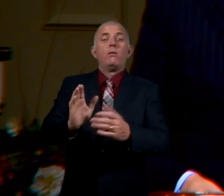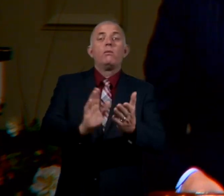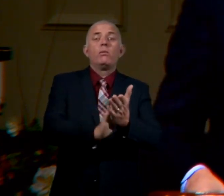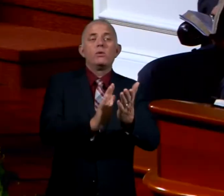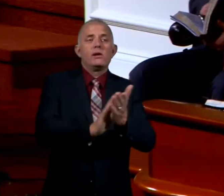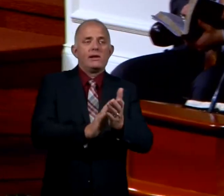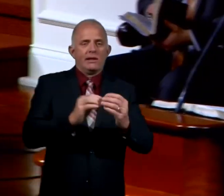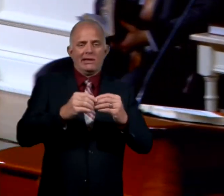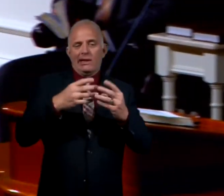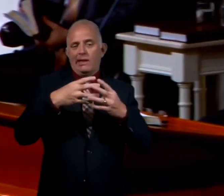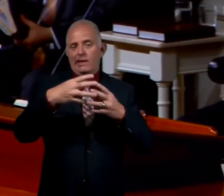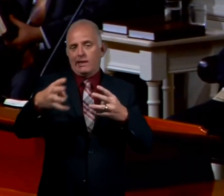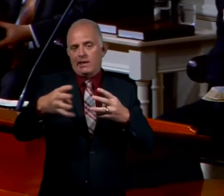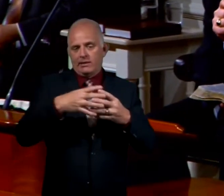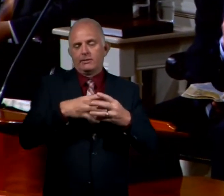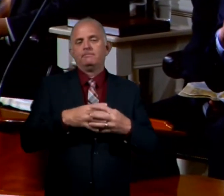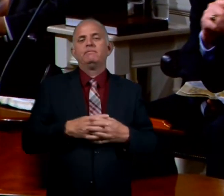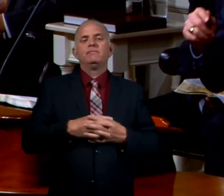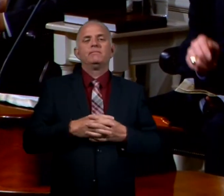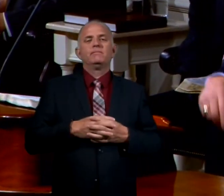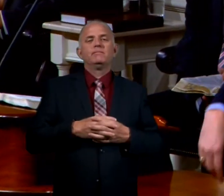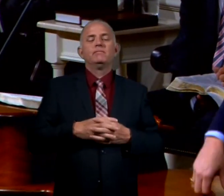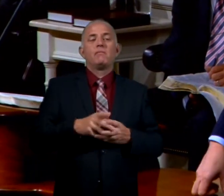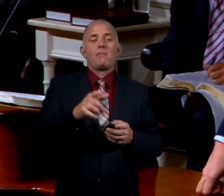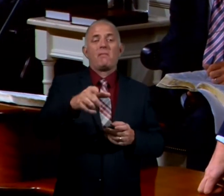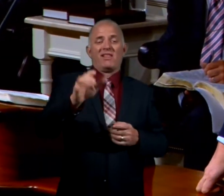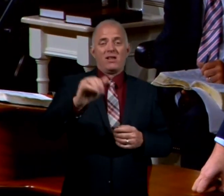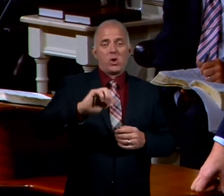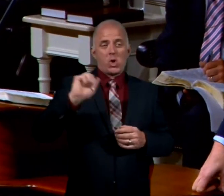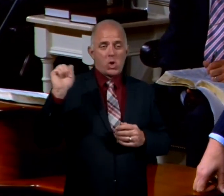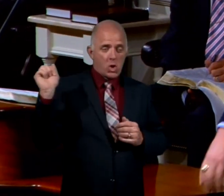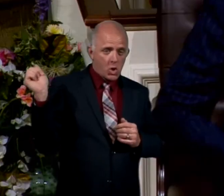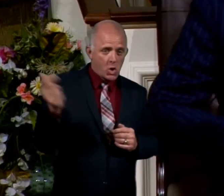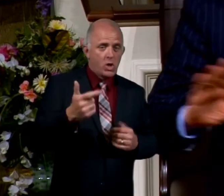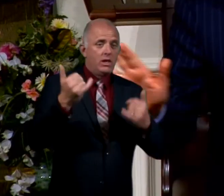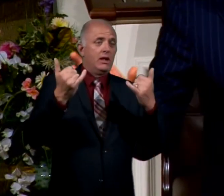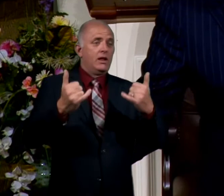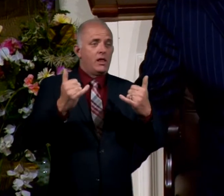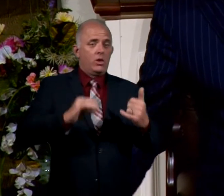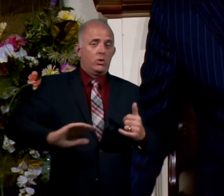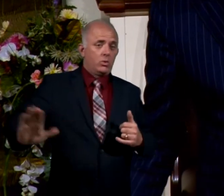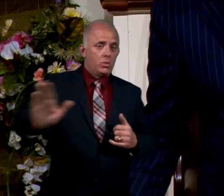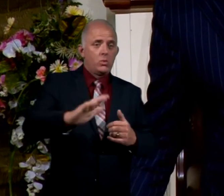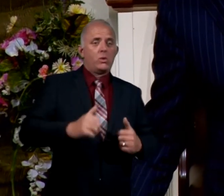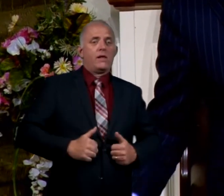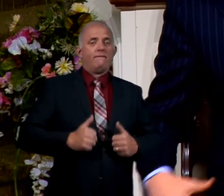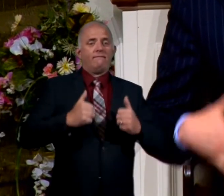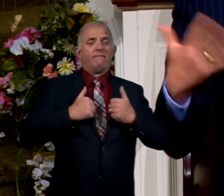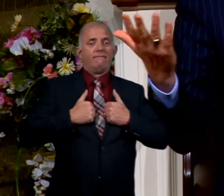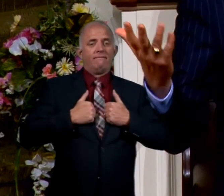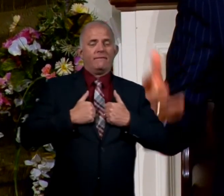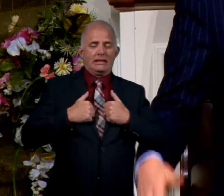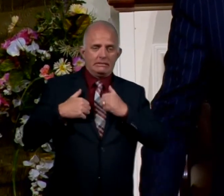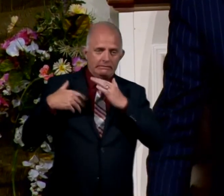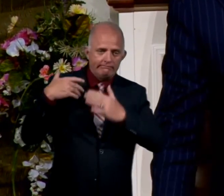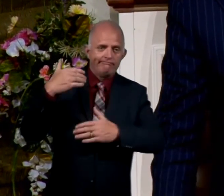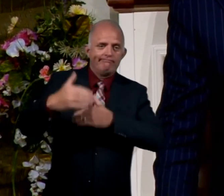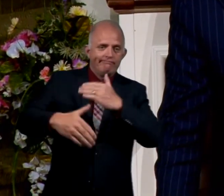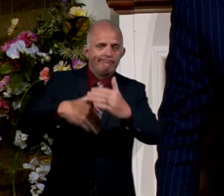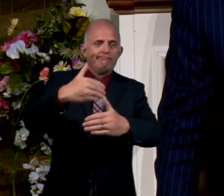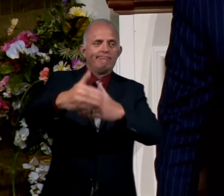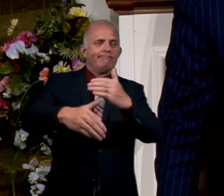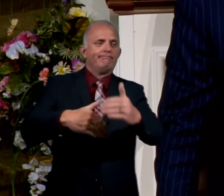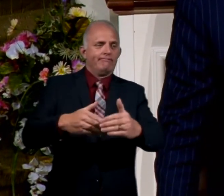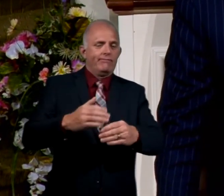You know, everybody is in a process of writing your autobiography. Everybody's writing one. One day the books will be open,